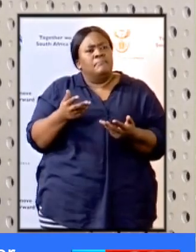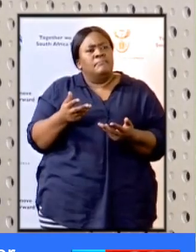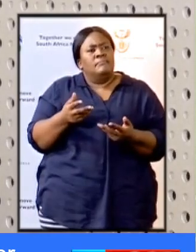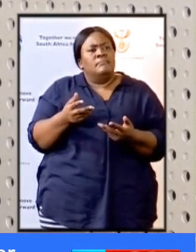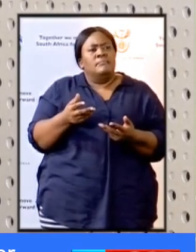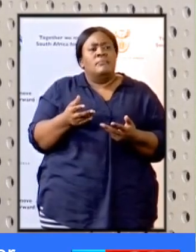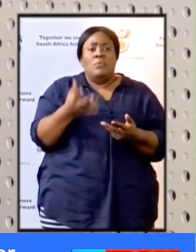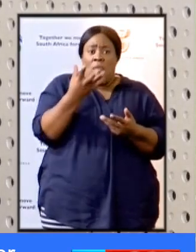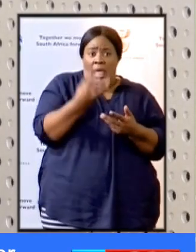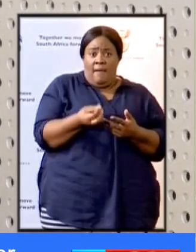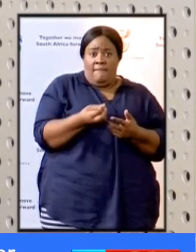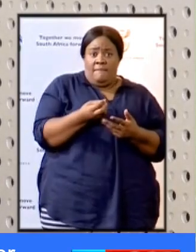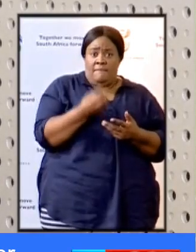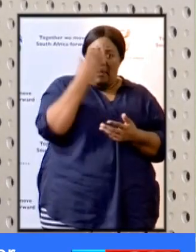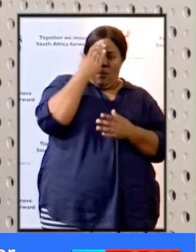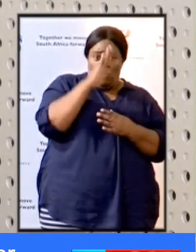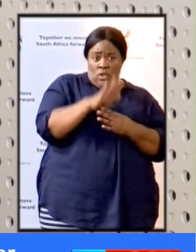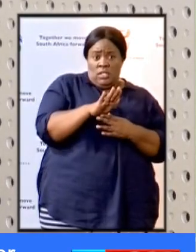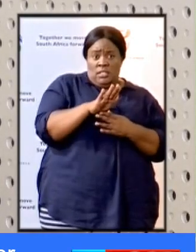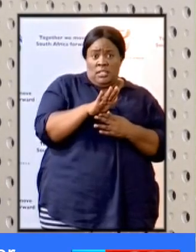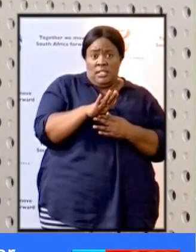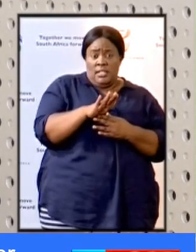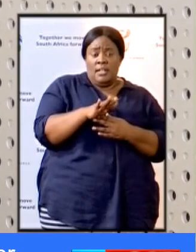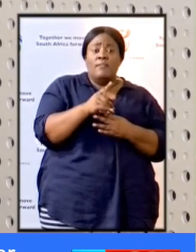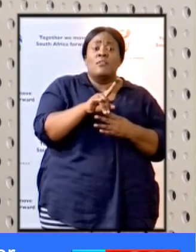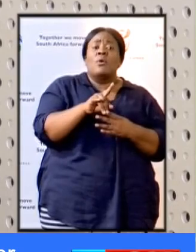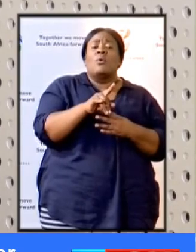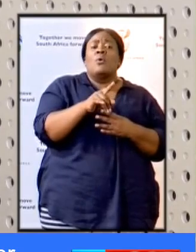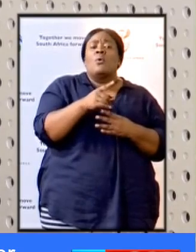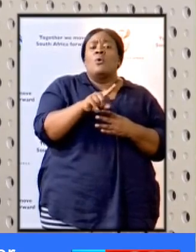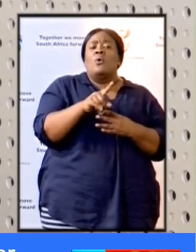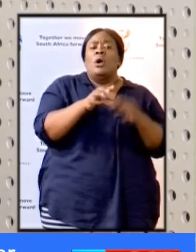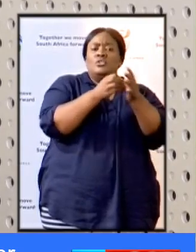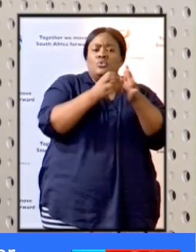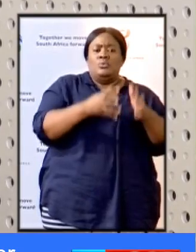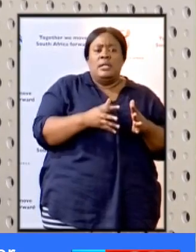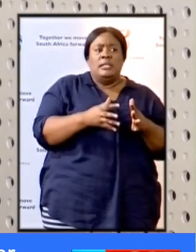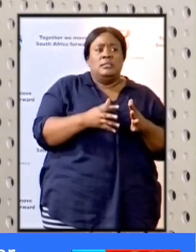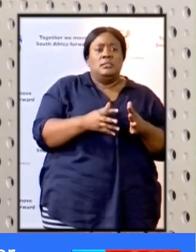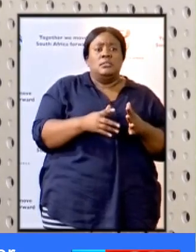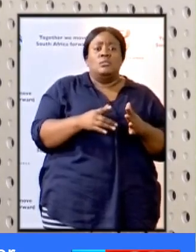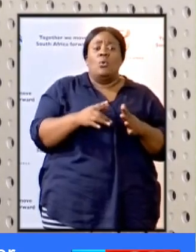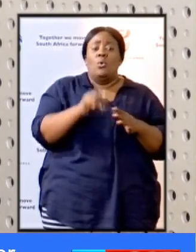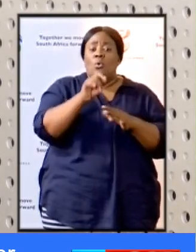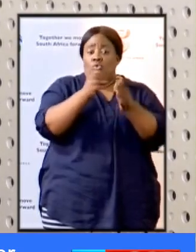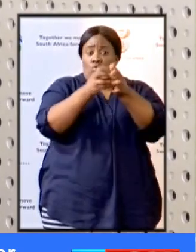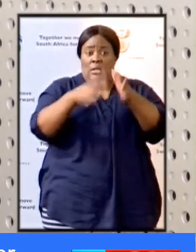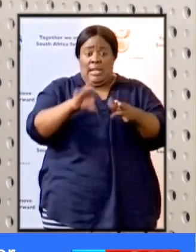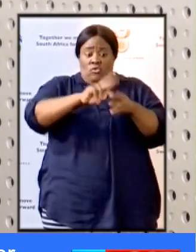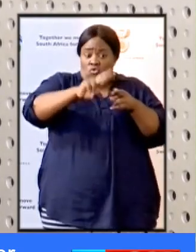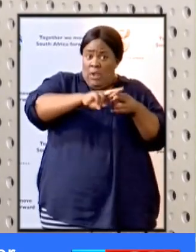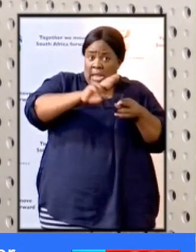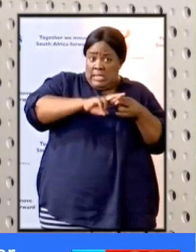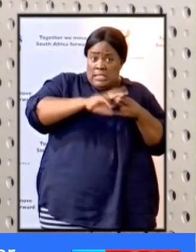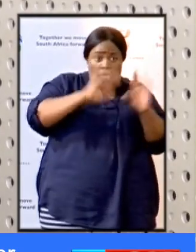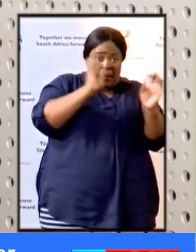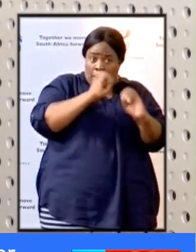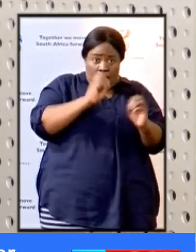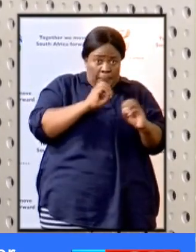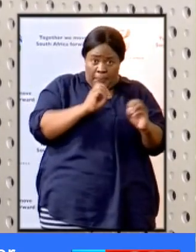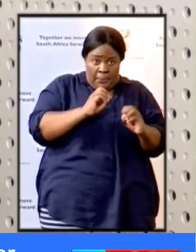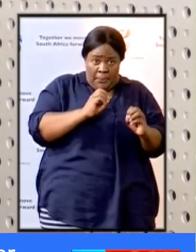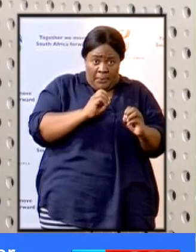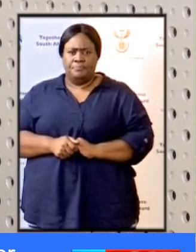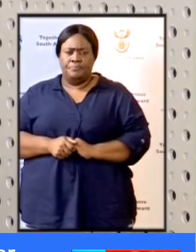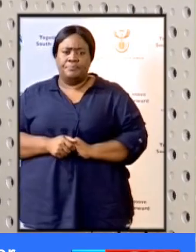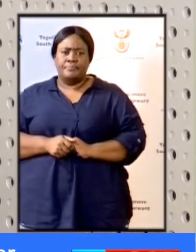accommodation for students, but they are not there and they are not going to rent. What's going to happen? Well, we said to them, you are business, you must apply in terms